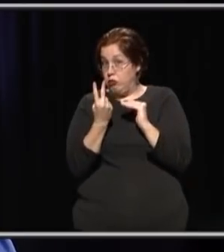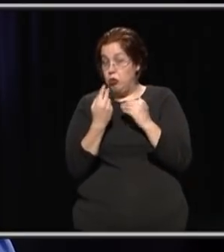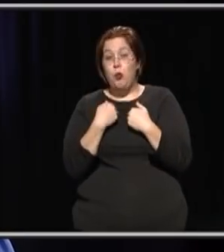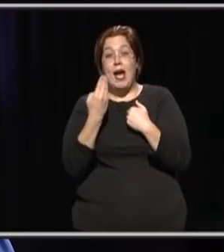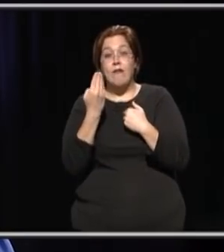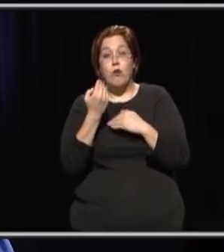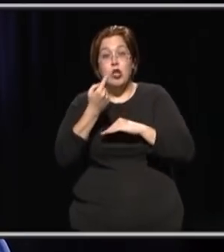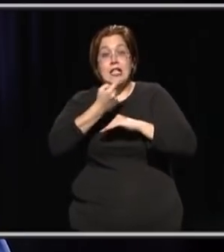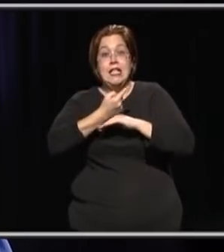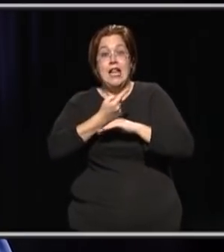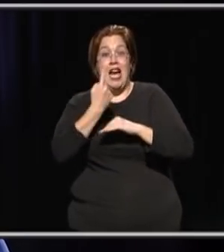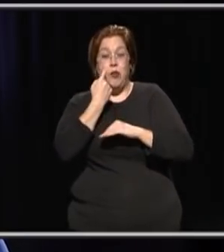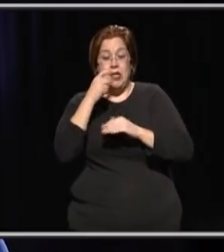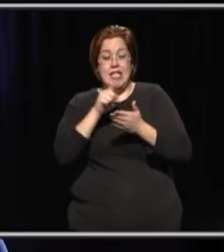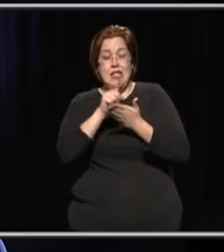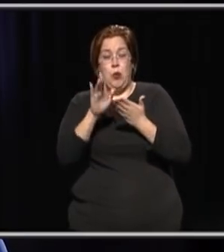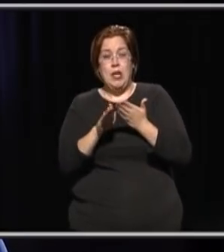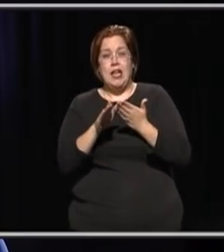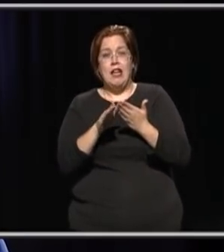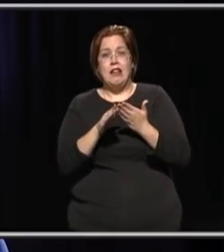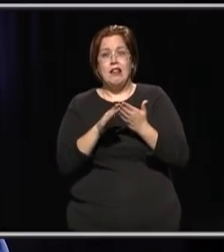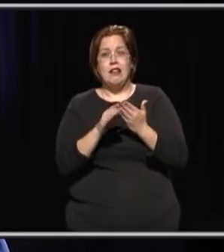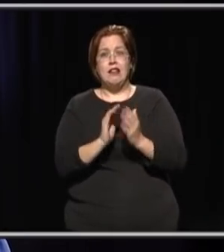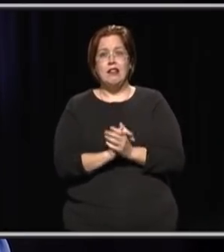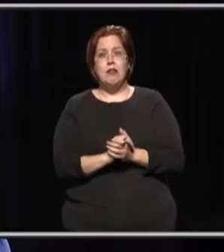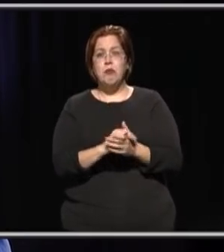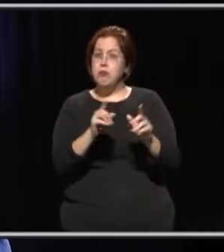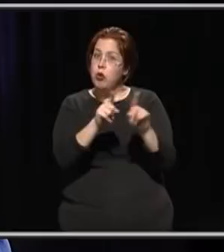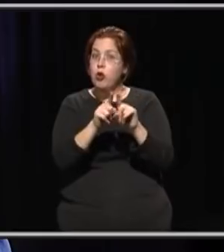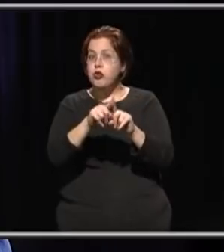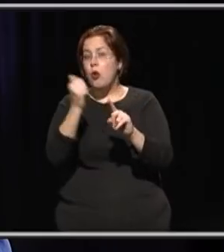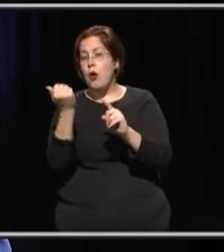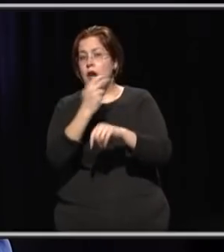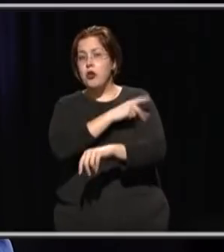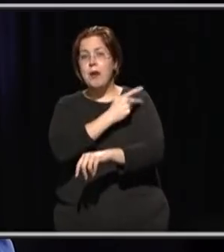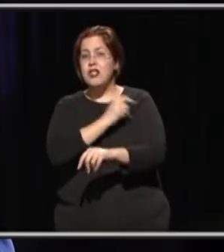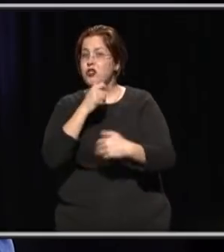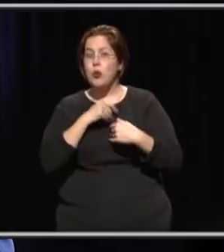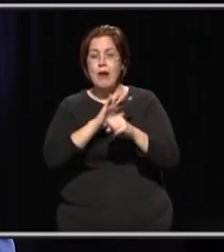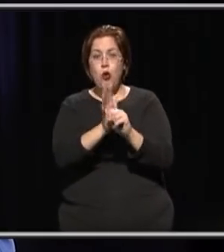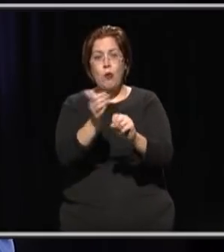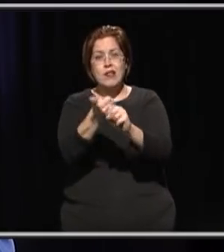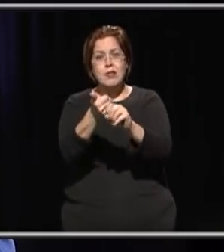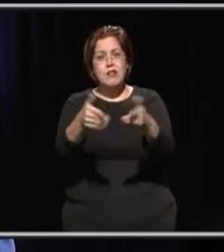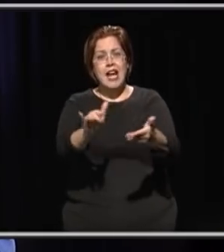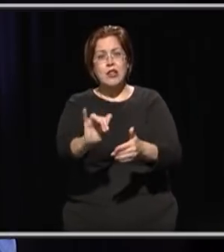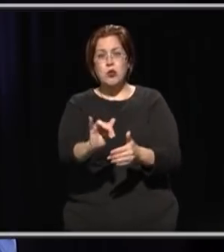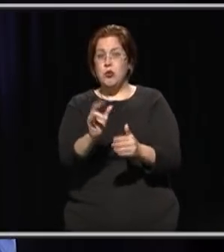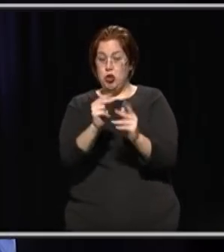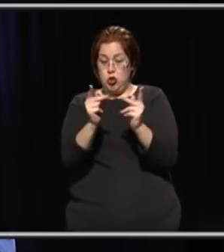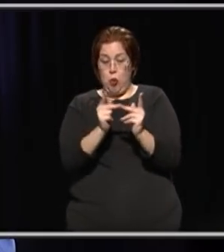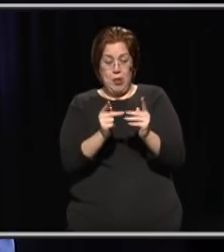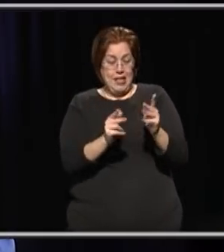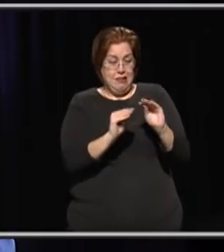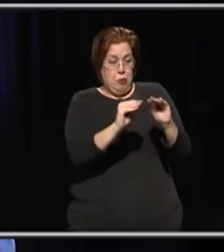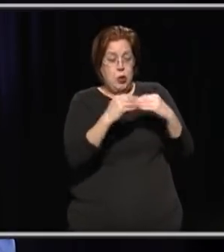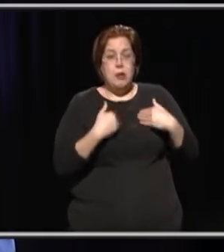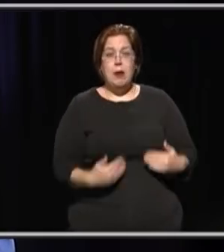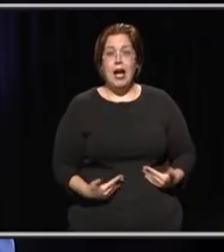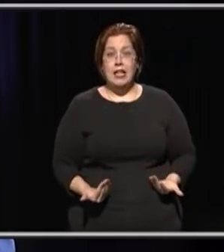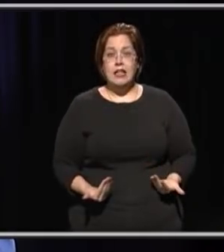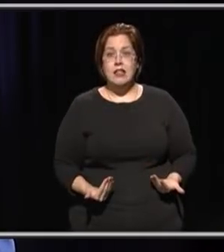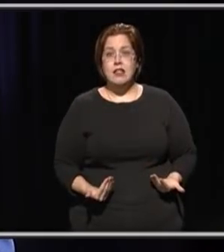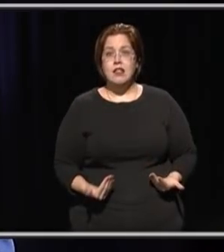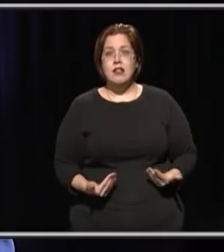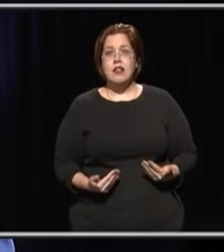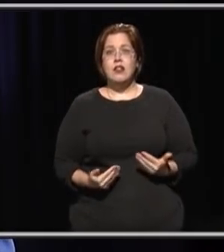in the hospital this weekend, plus other non-COVID patients, of course, are dying. So there's nowhere to put them. So we're looking ourselves